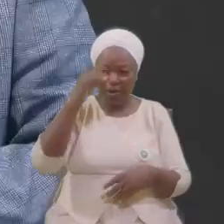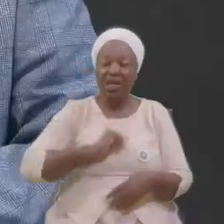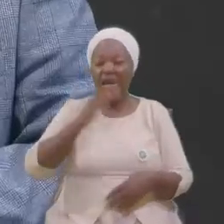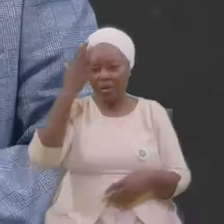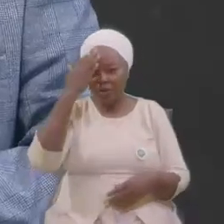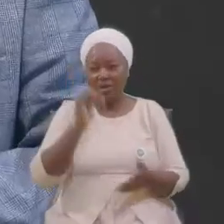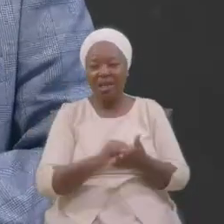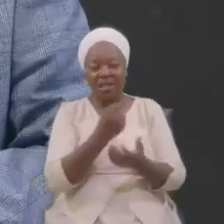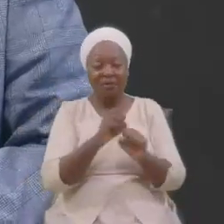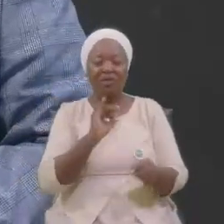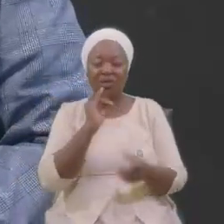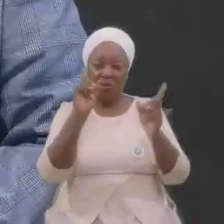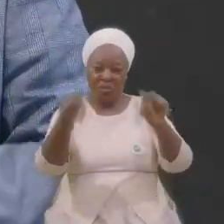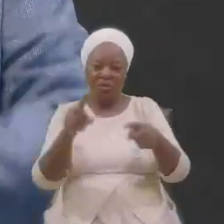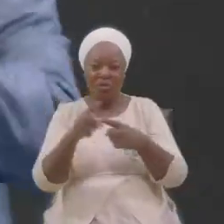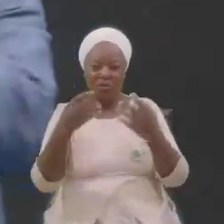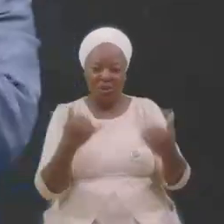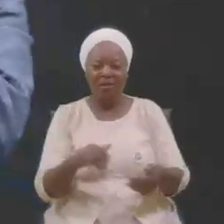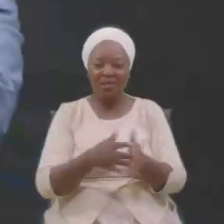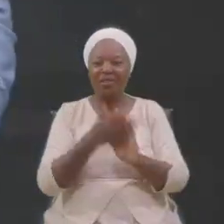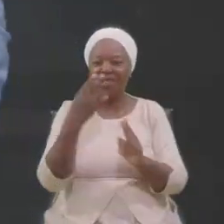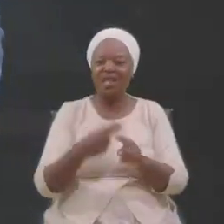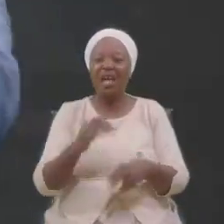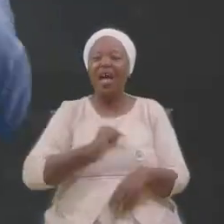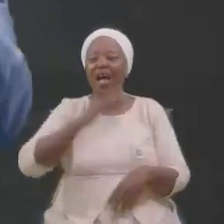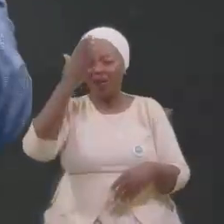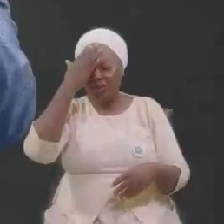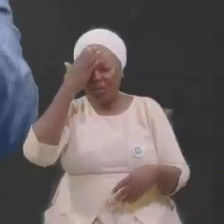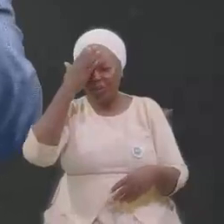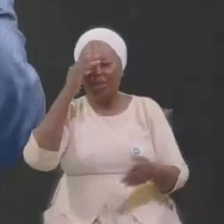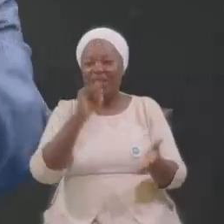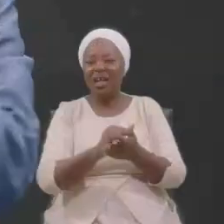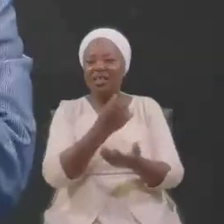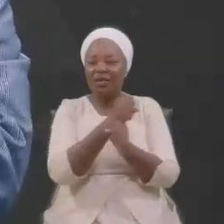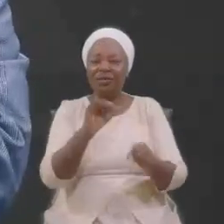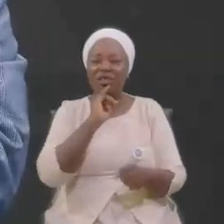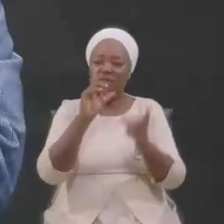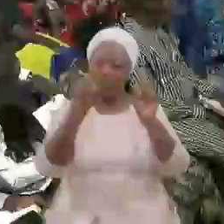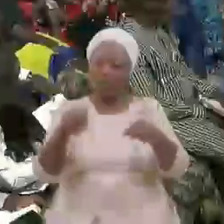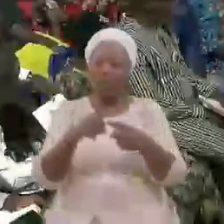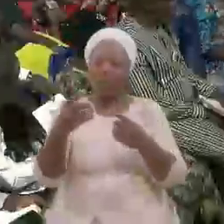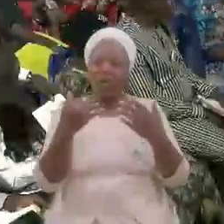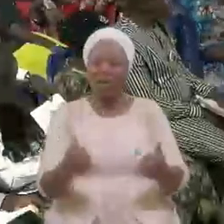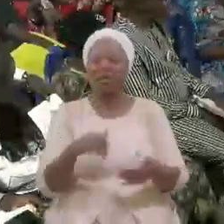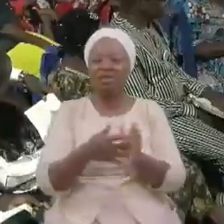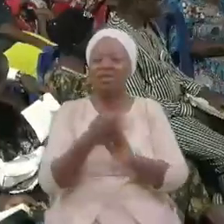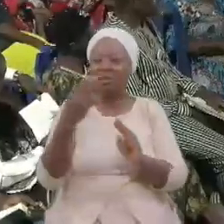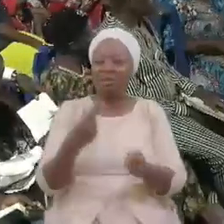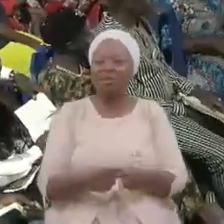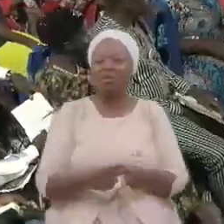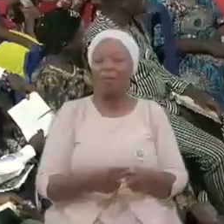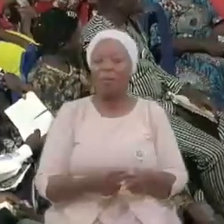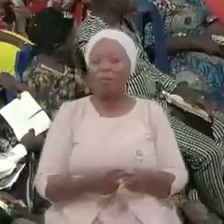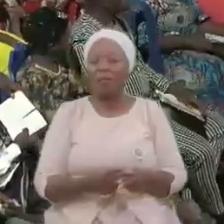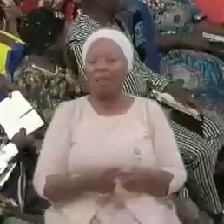salvation is coming to you now. I said, I know salvation is coming to you now. If